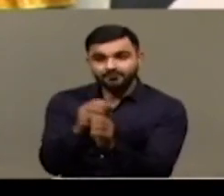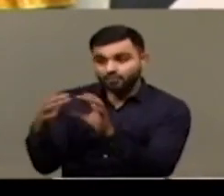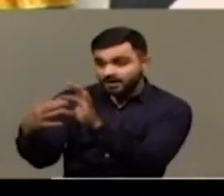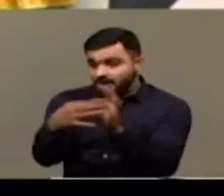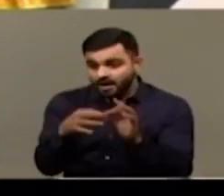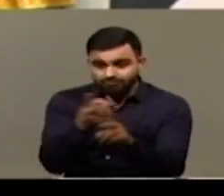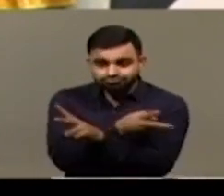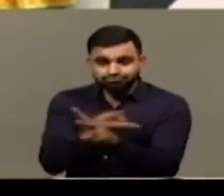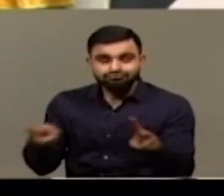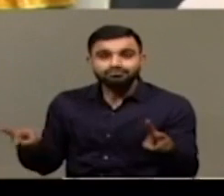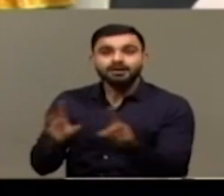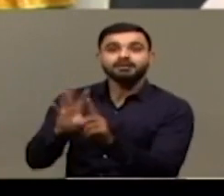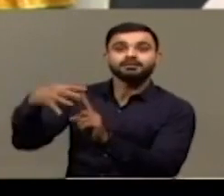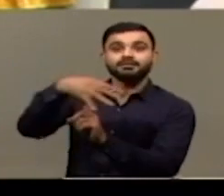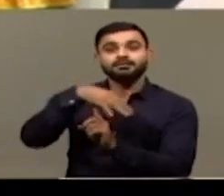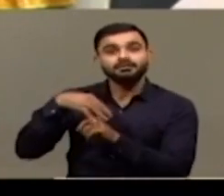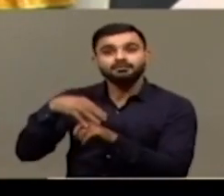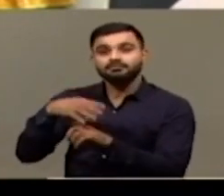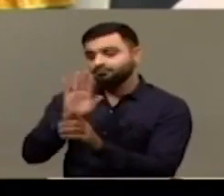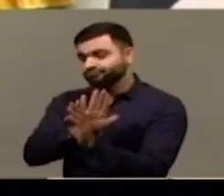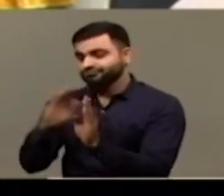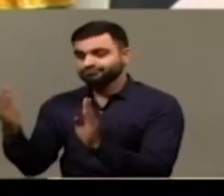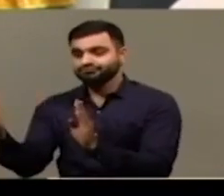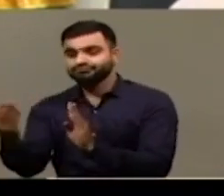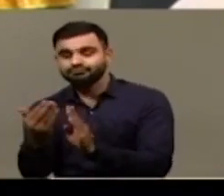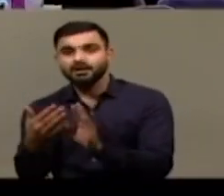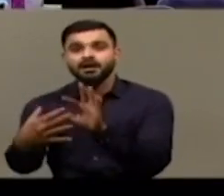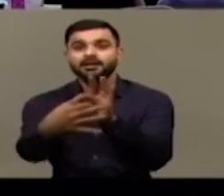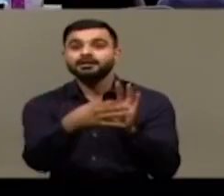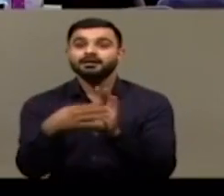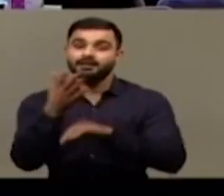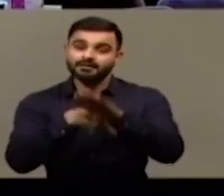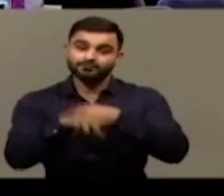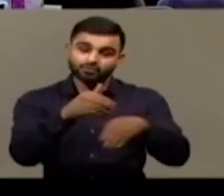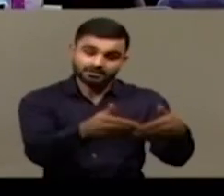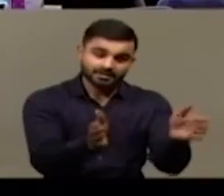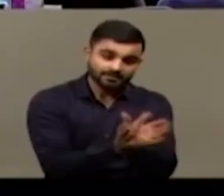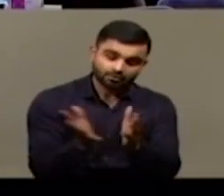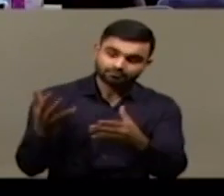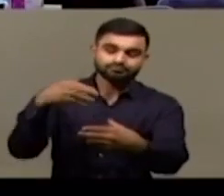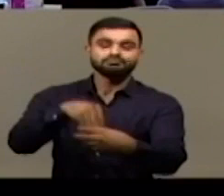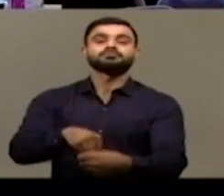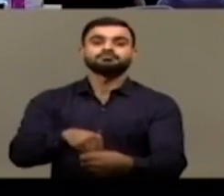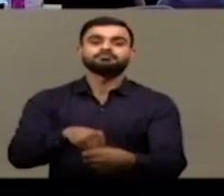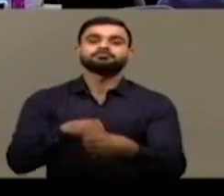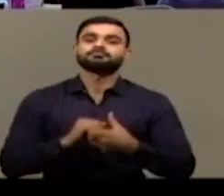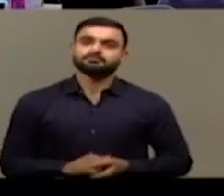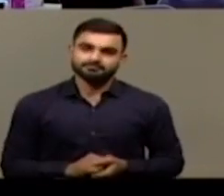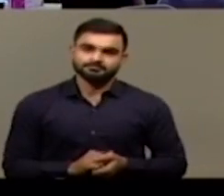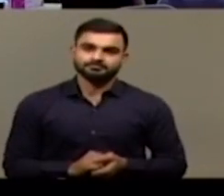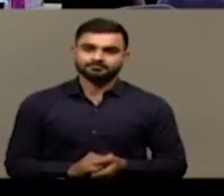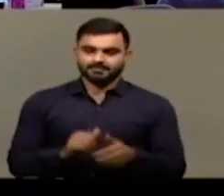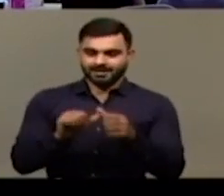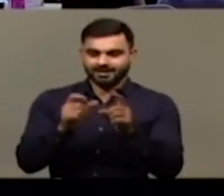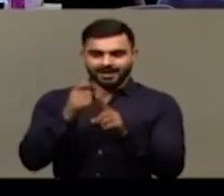indirectly linked to this section that is disabled. Aditi ji, aapki sarkar ne door-to-door survey bhi